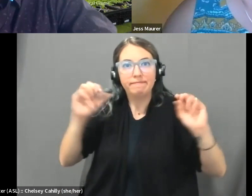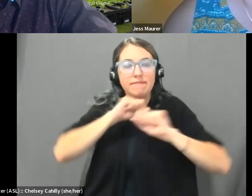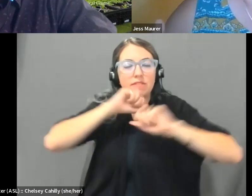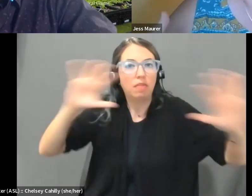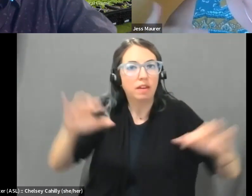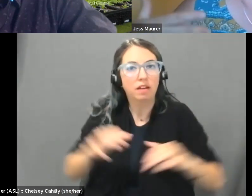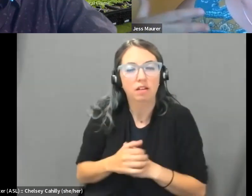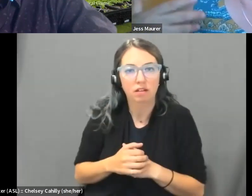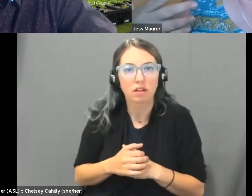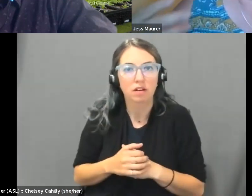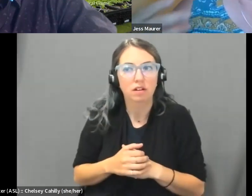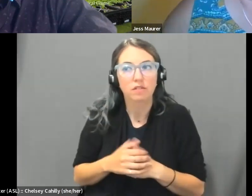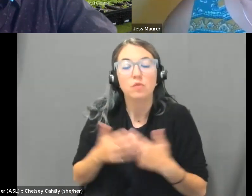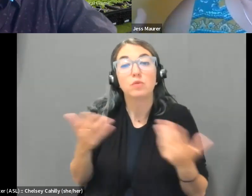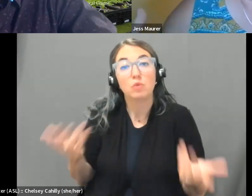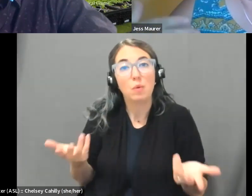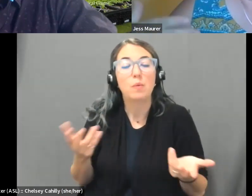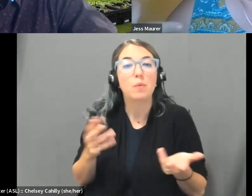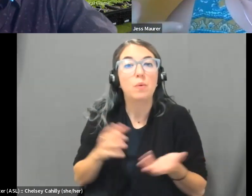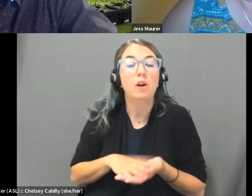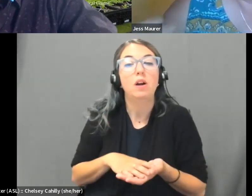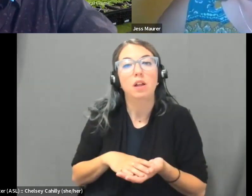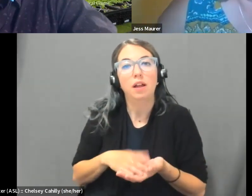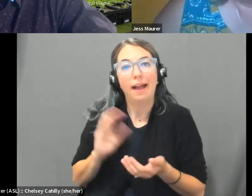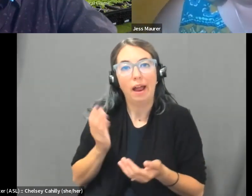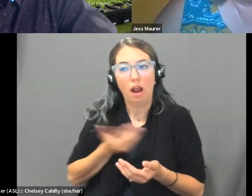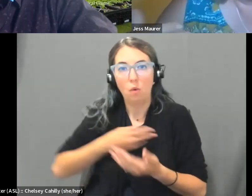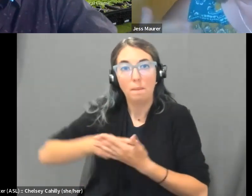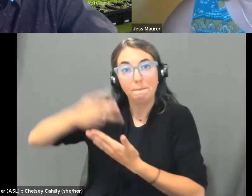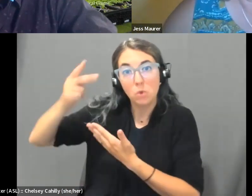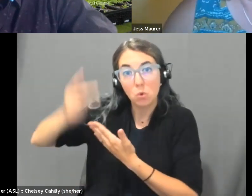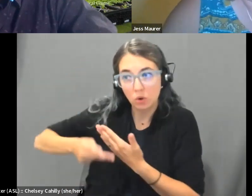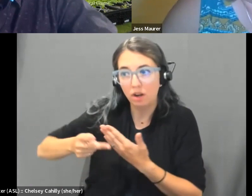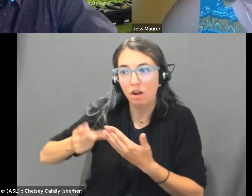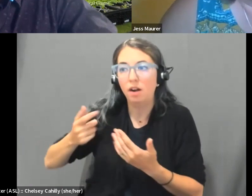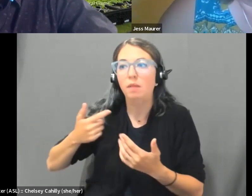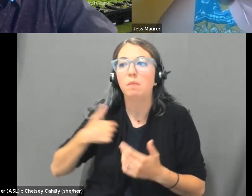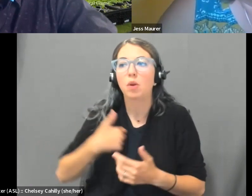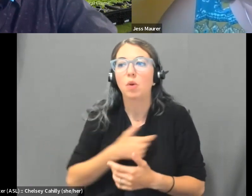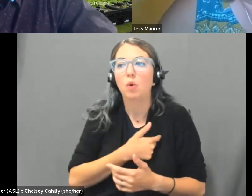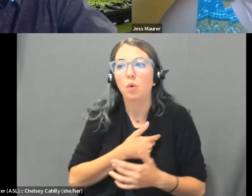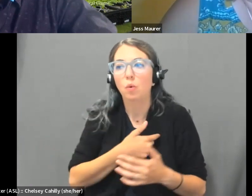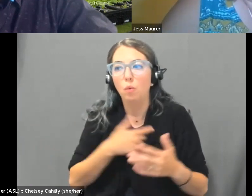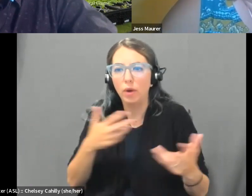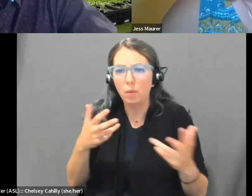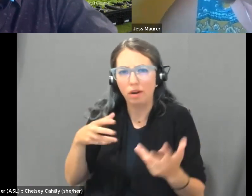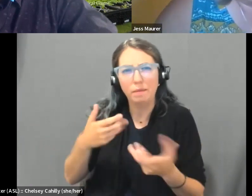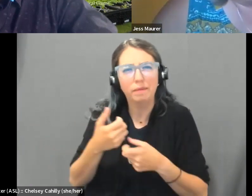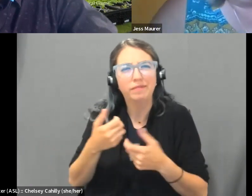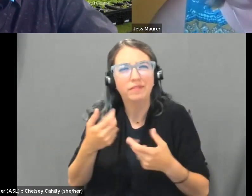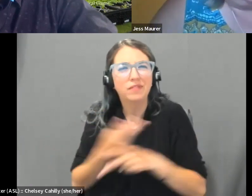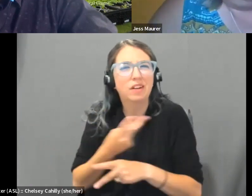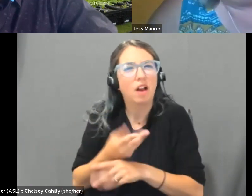to this process that will allow for at the fall site getting permission to